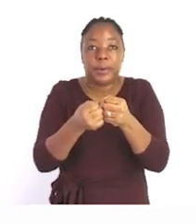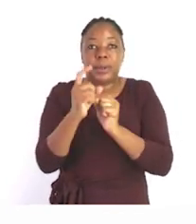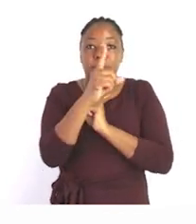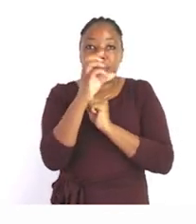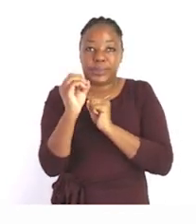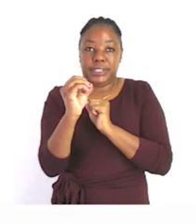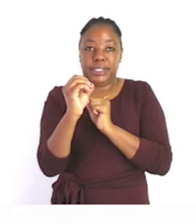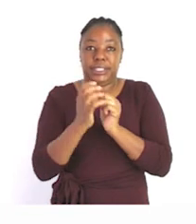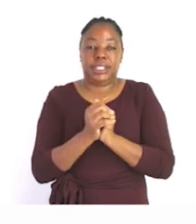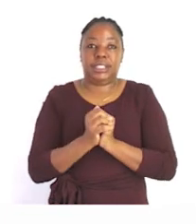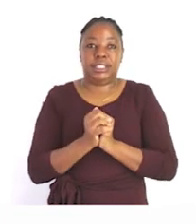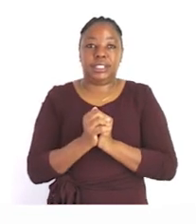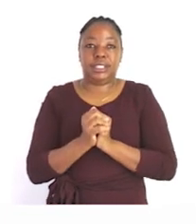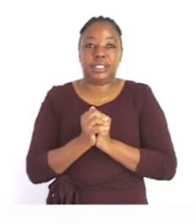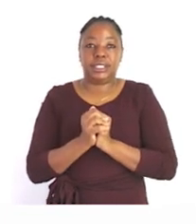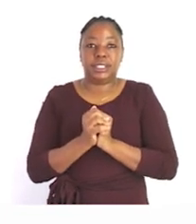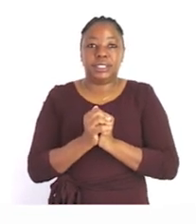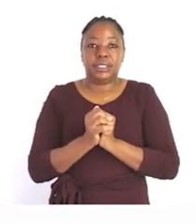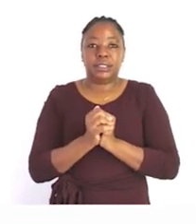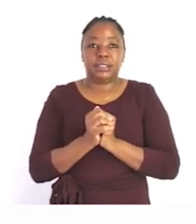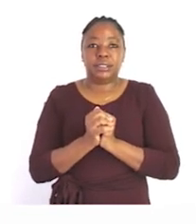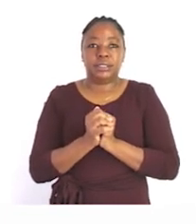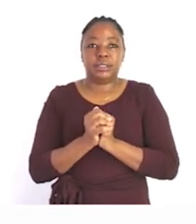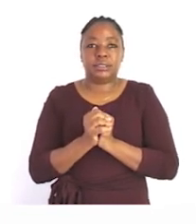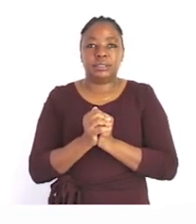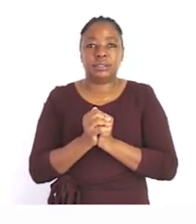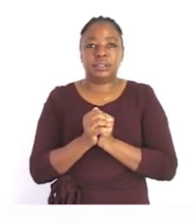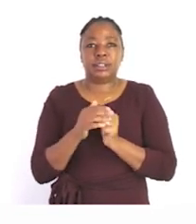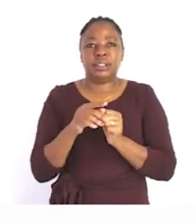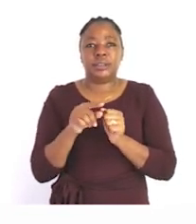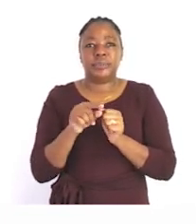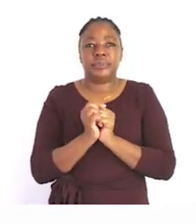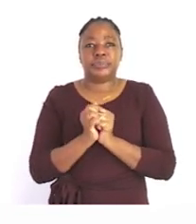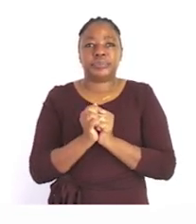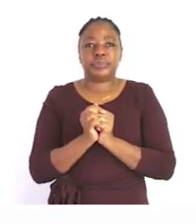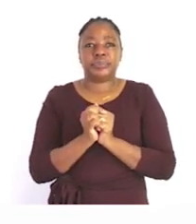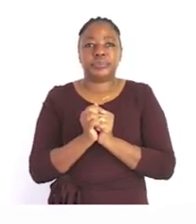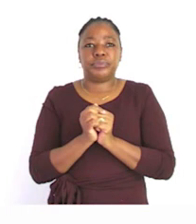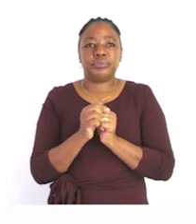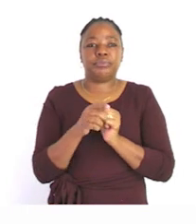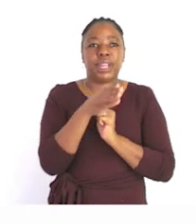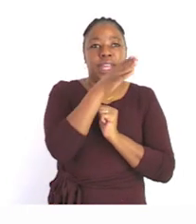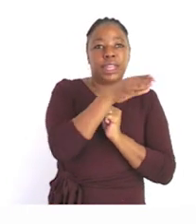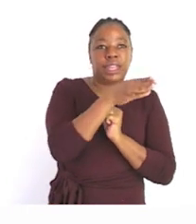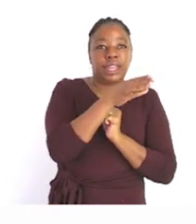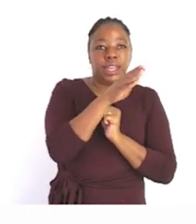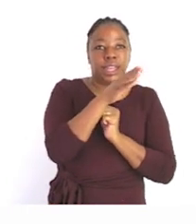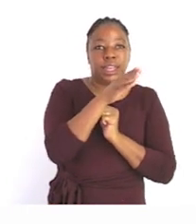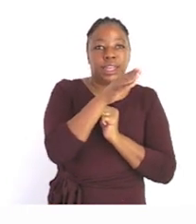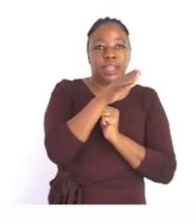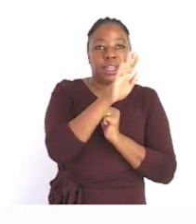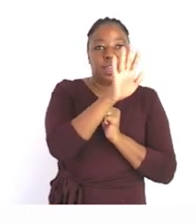is the one on the other side, the one where the arrow is pointing towards. So half